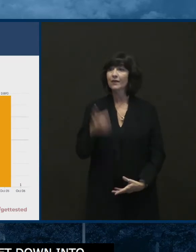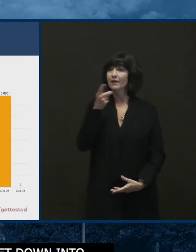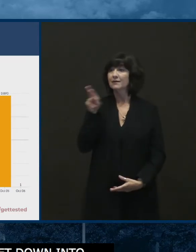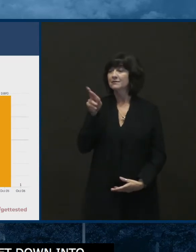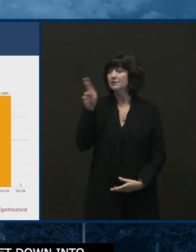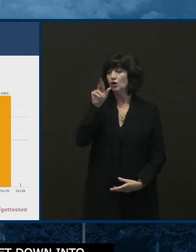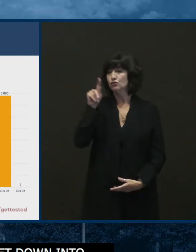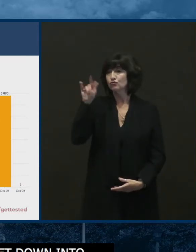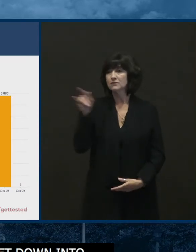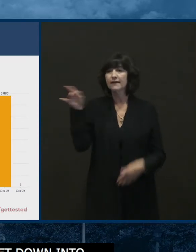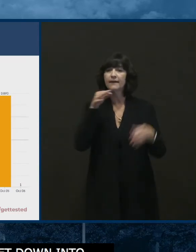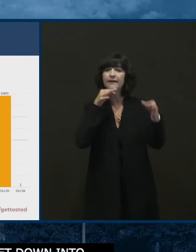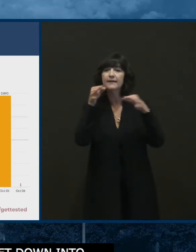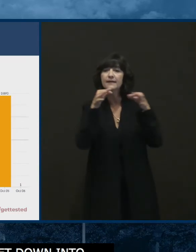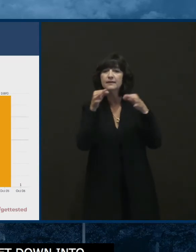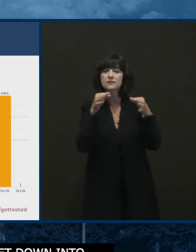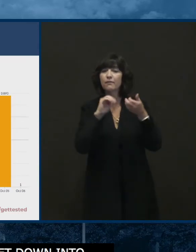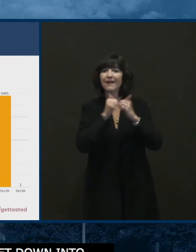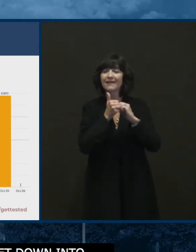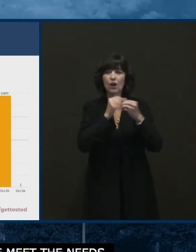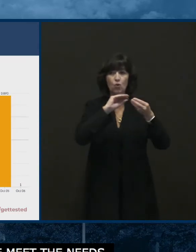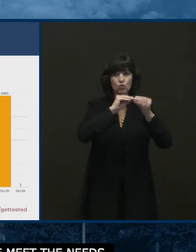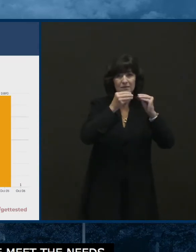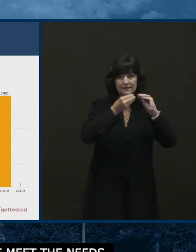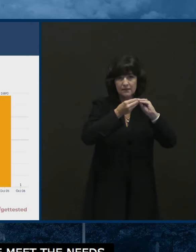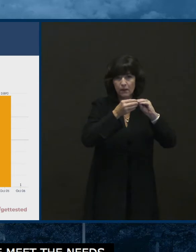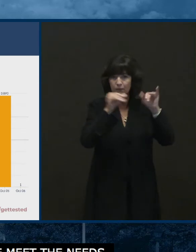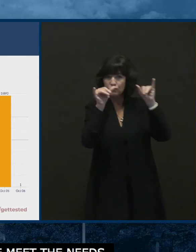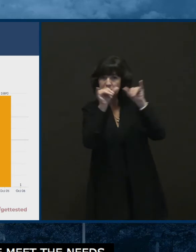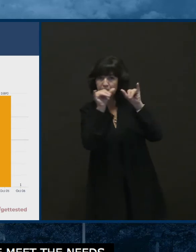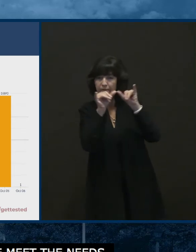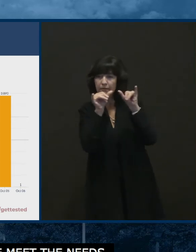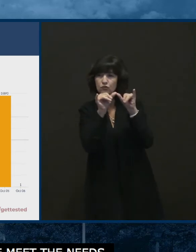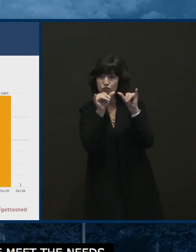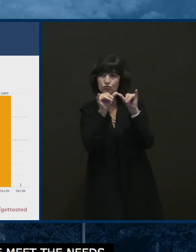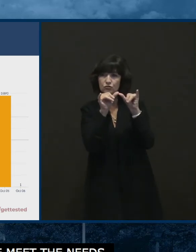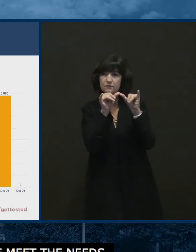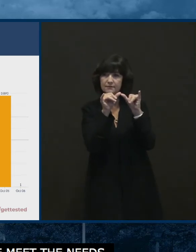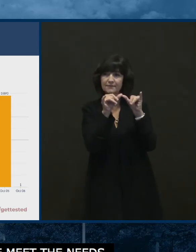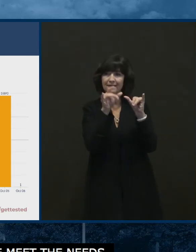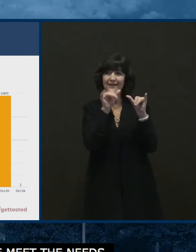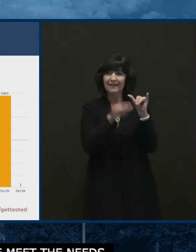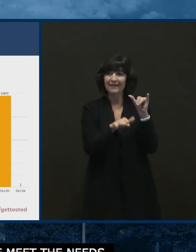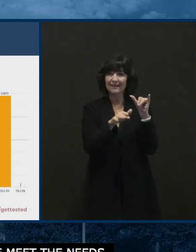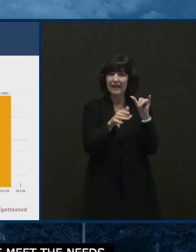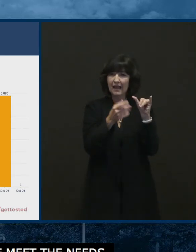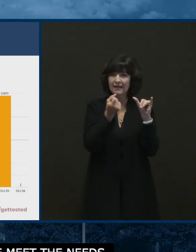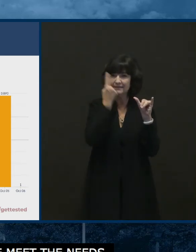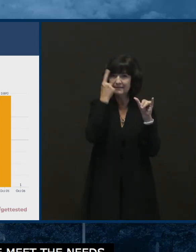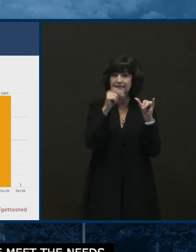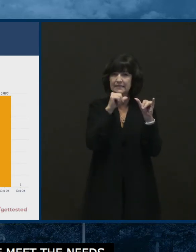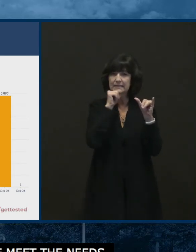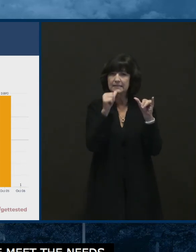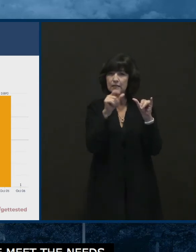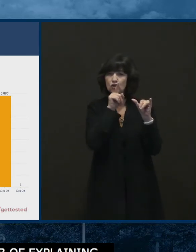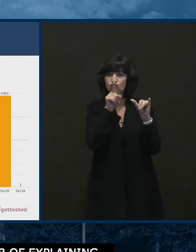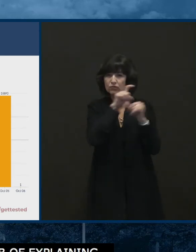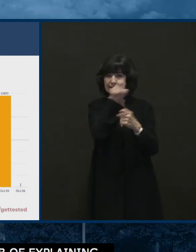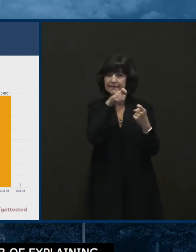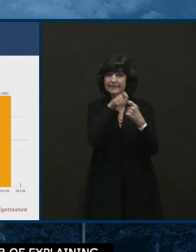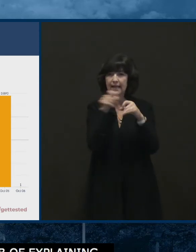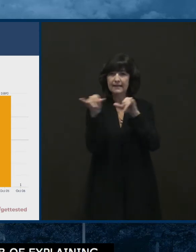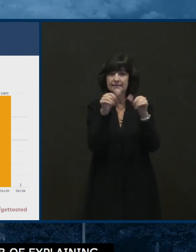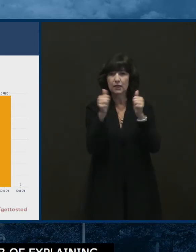job explaining how the numbers for testing are, the denominator might not all be the same, so I wanted to kind of follow up and